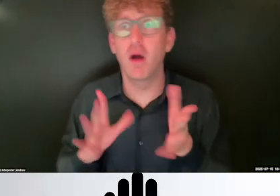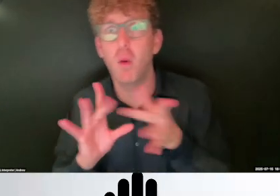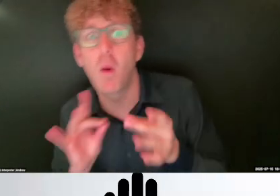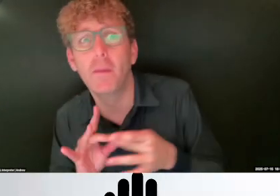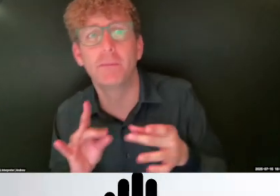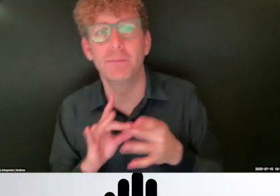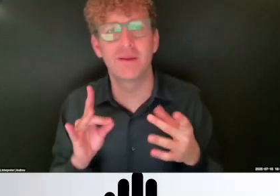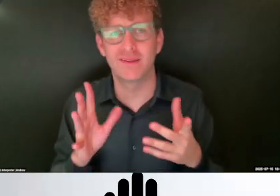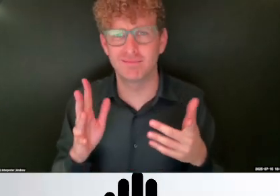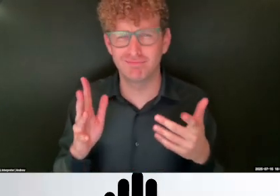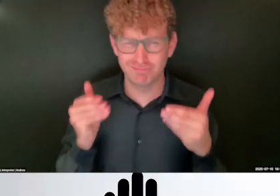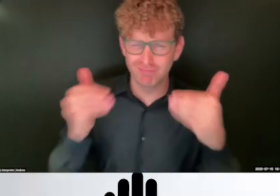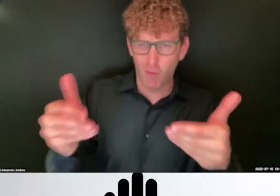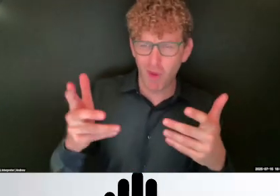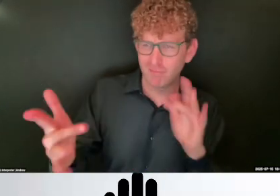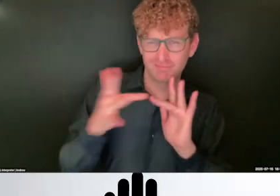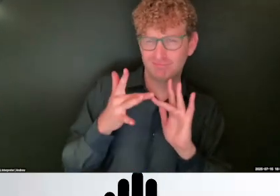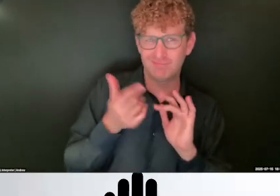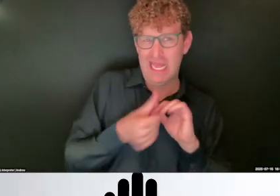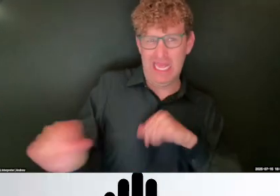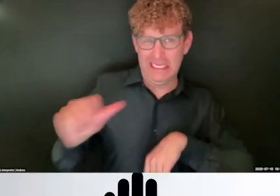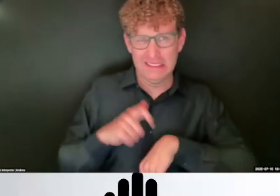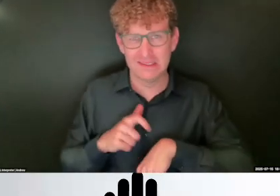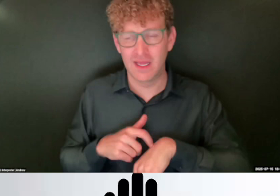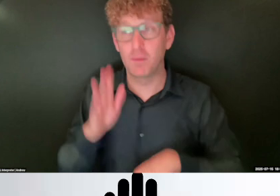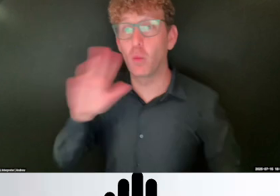out to us. And I'm going to hand things back over to Adelina.